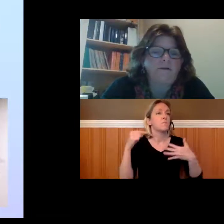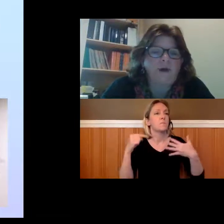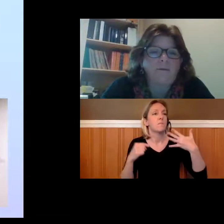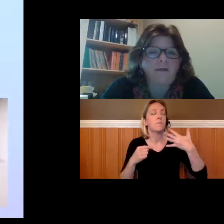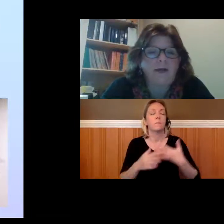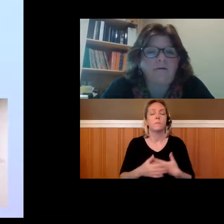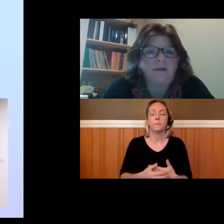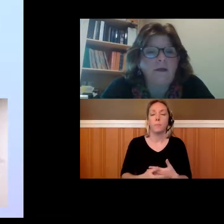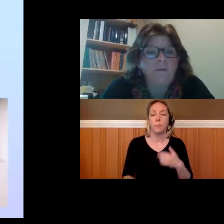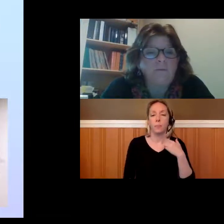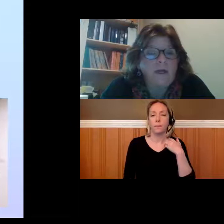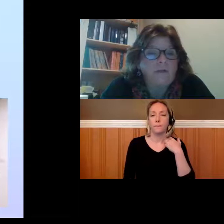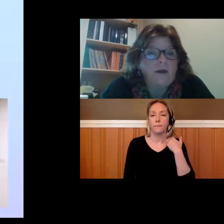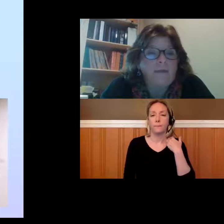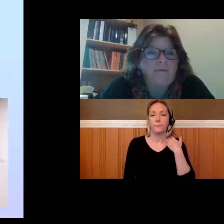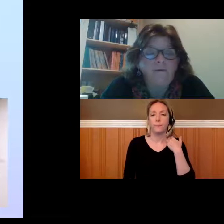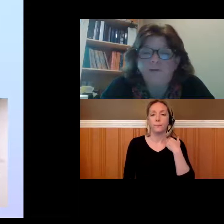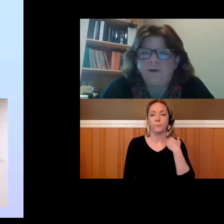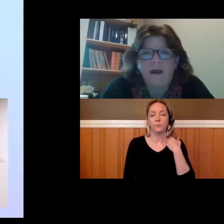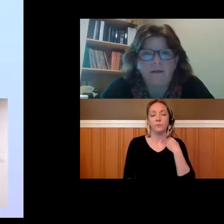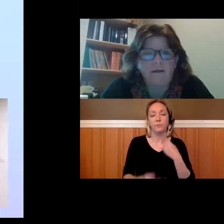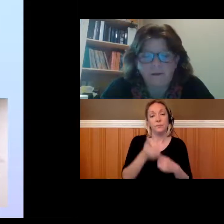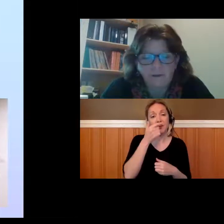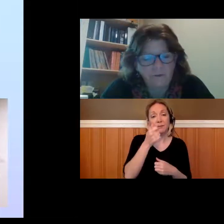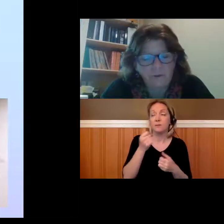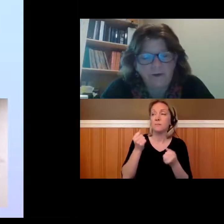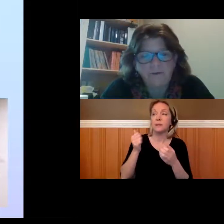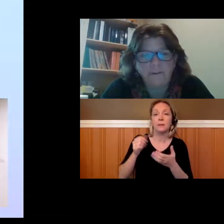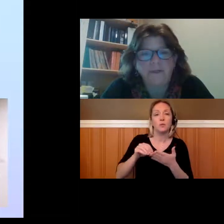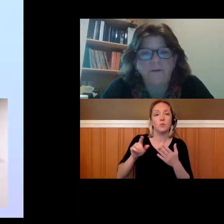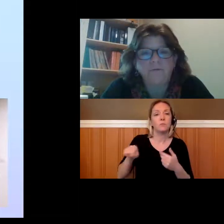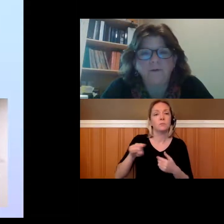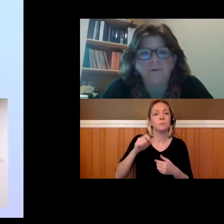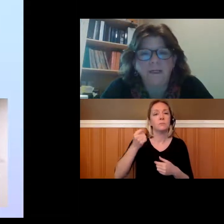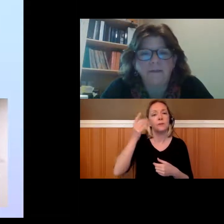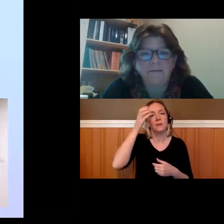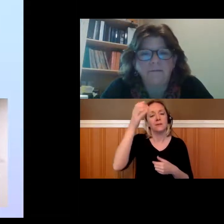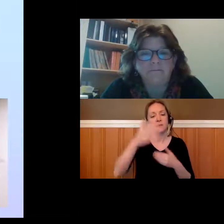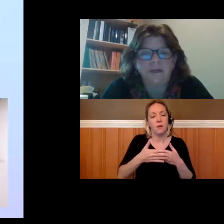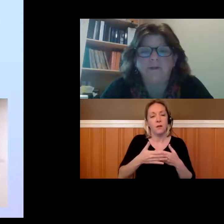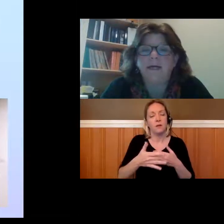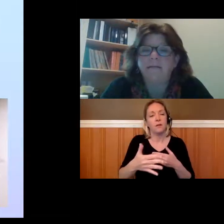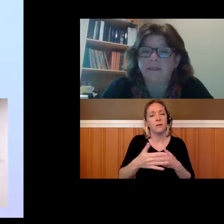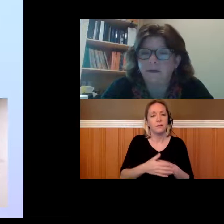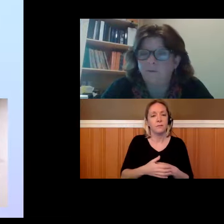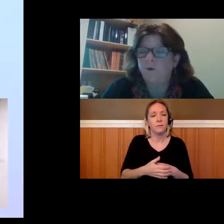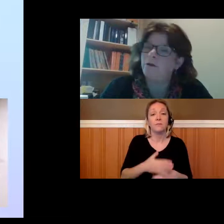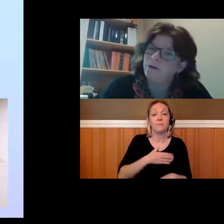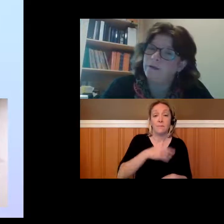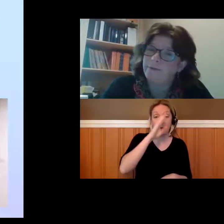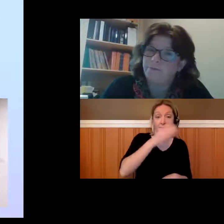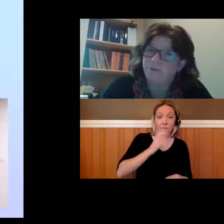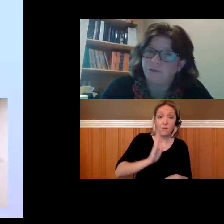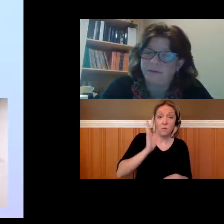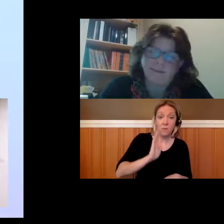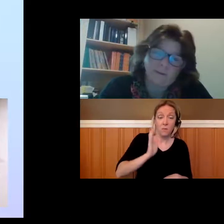child and talk about the future. A lot of our children don't understand what the future means. I used to ask my son, where are you going to live in the future? He said,